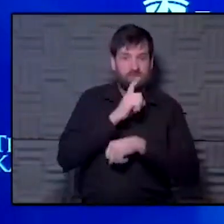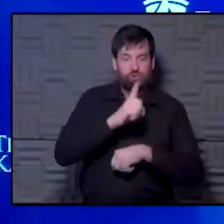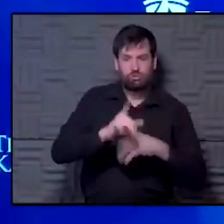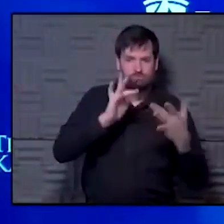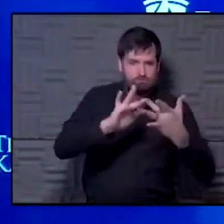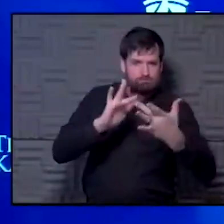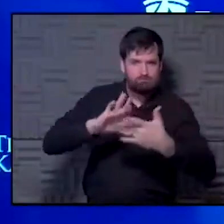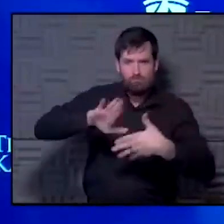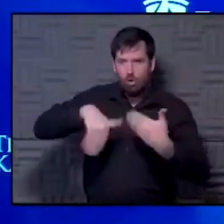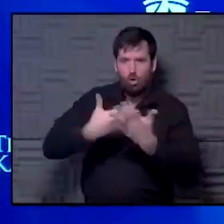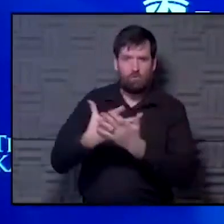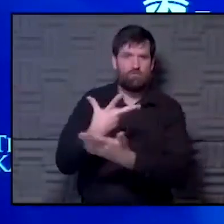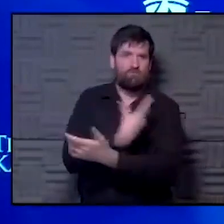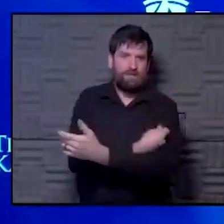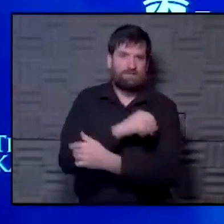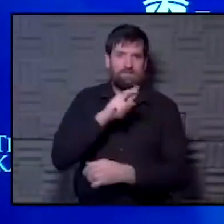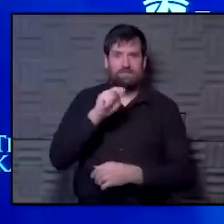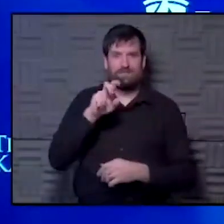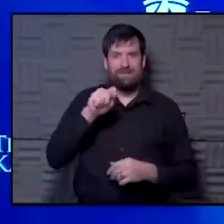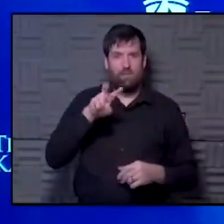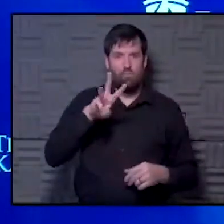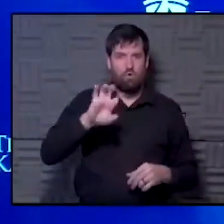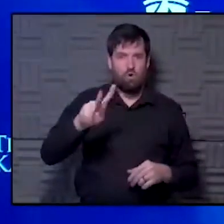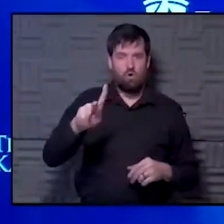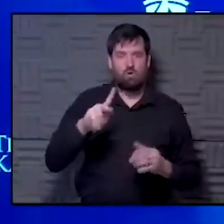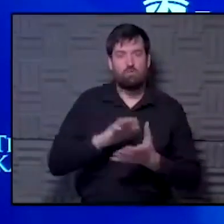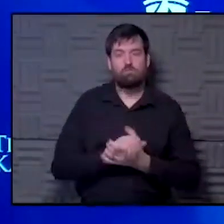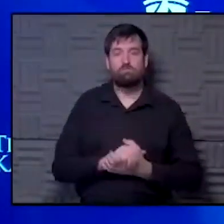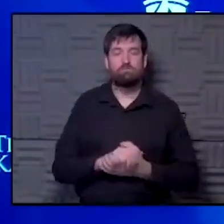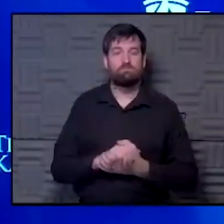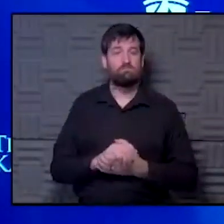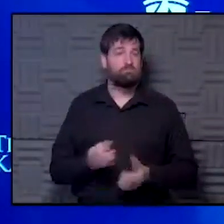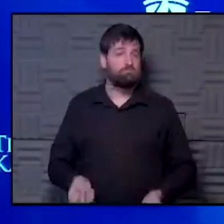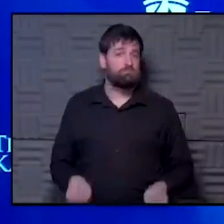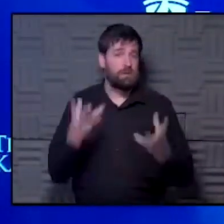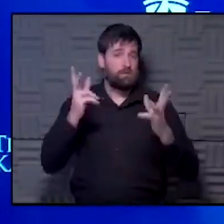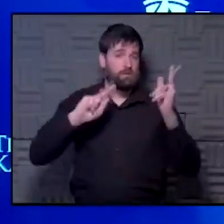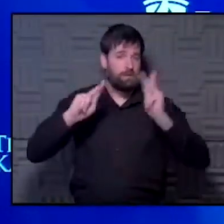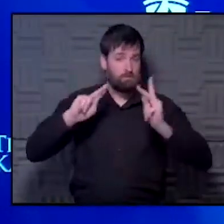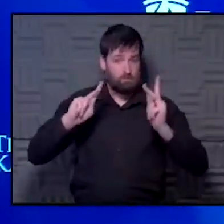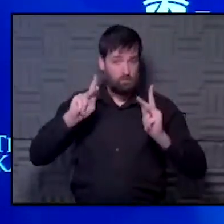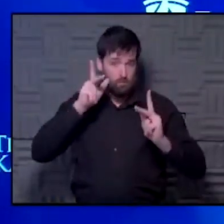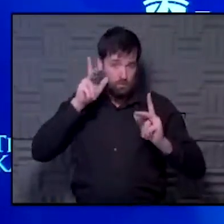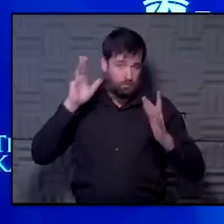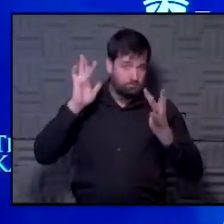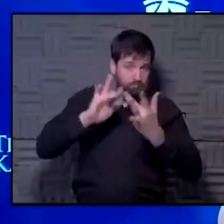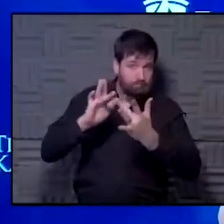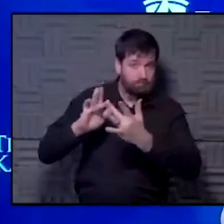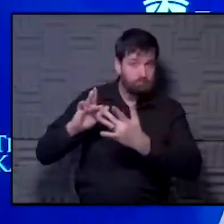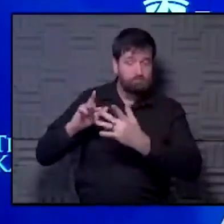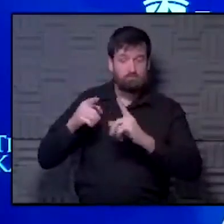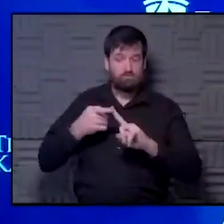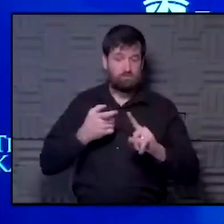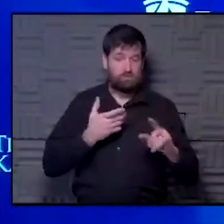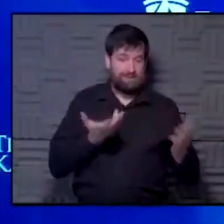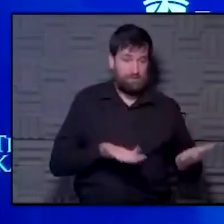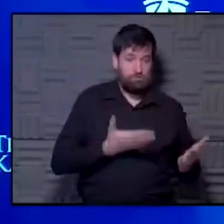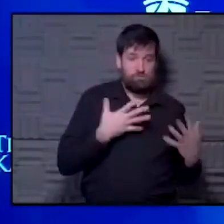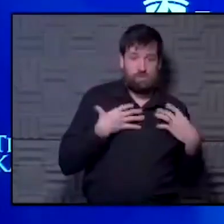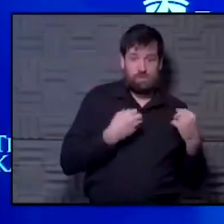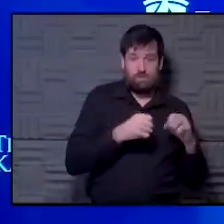with all of those vaccine networks or try to know where they are. How many people will we be able to reach out to from our health